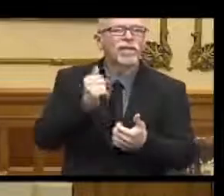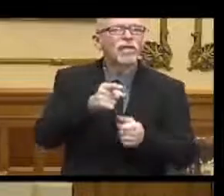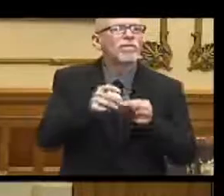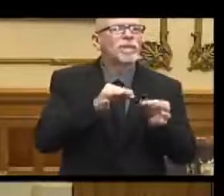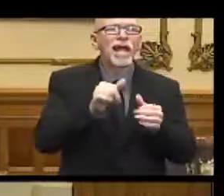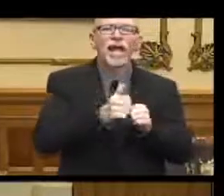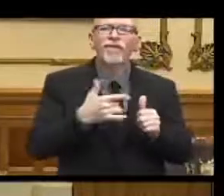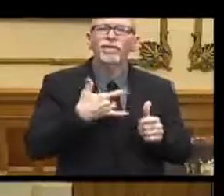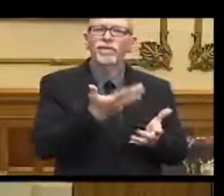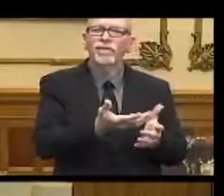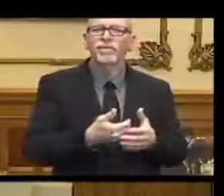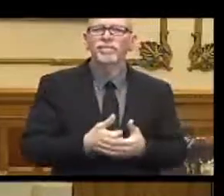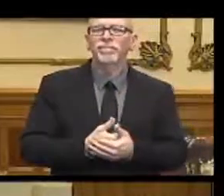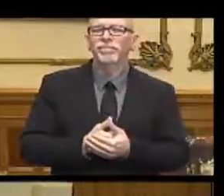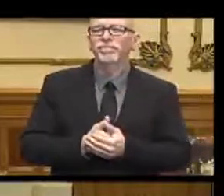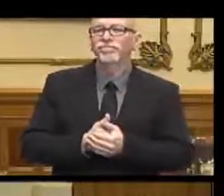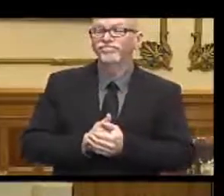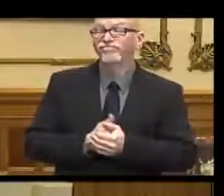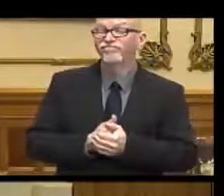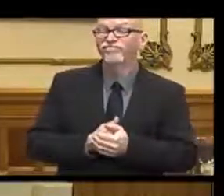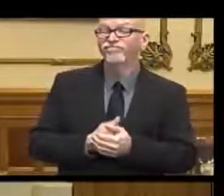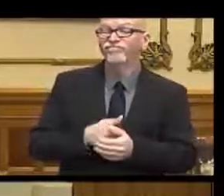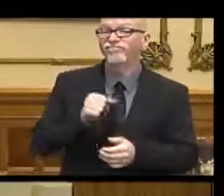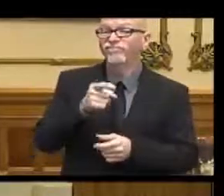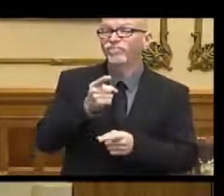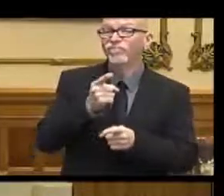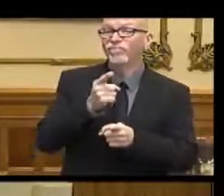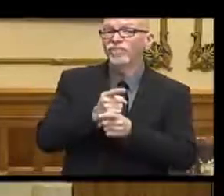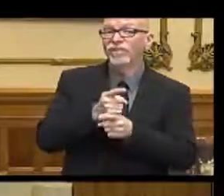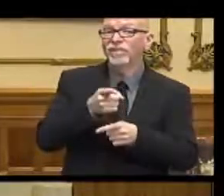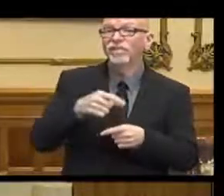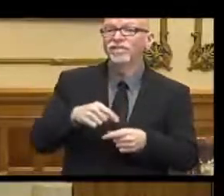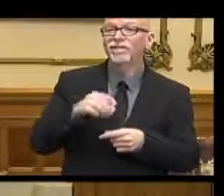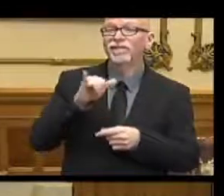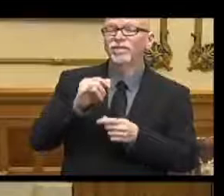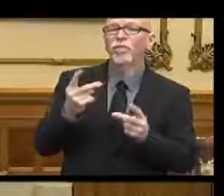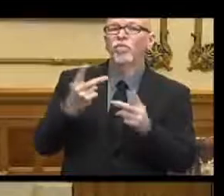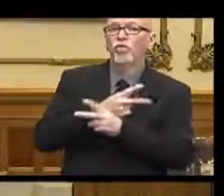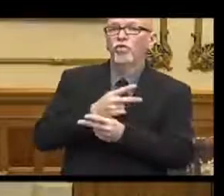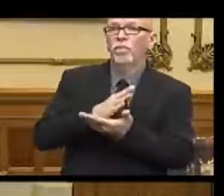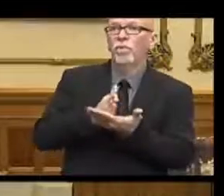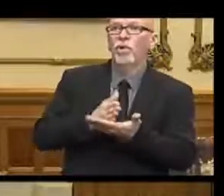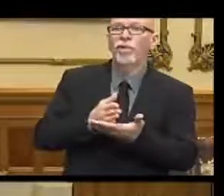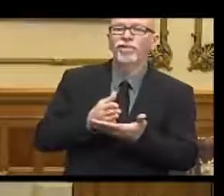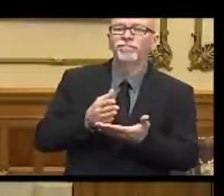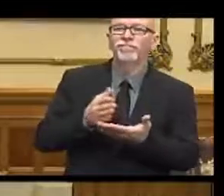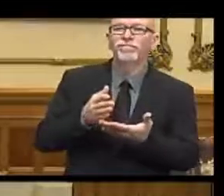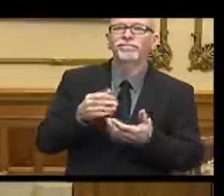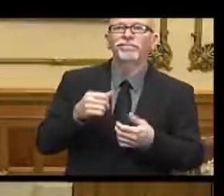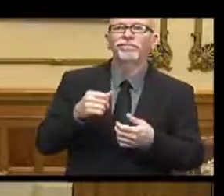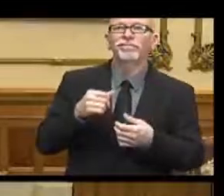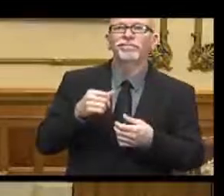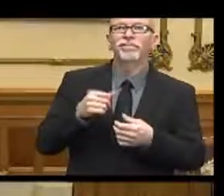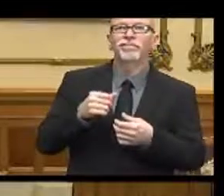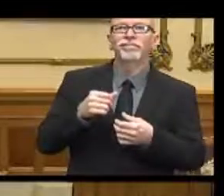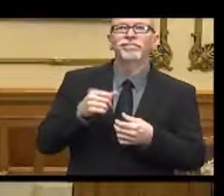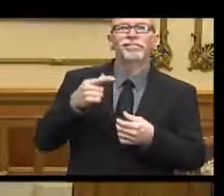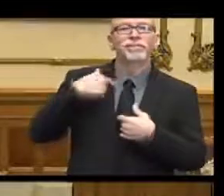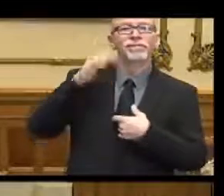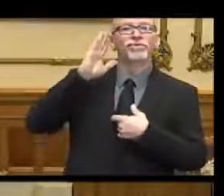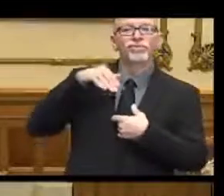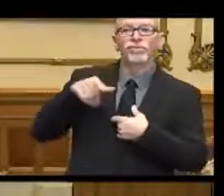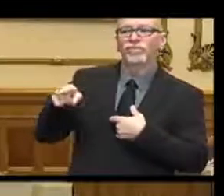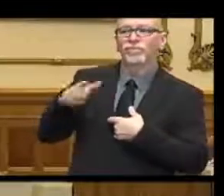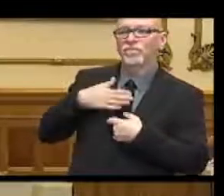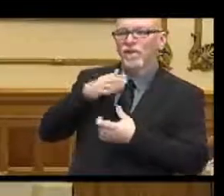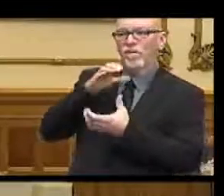about that. Yeah, you're right, Chris. That was probably the worst part of all this is my wife